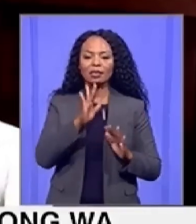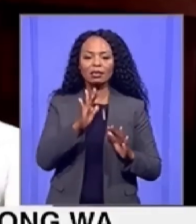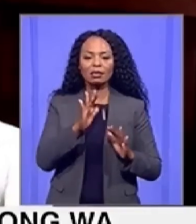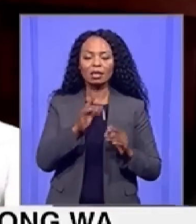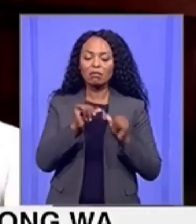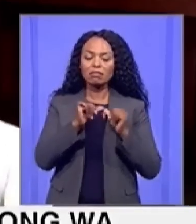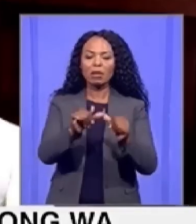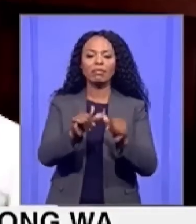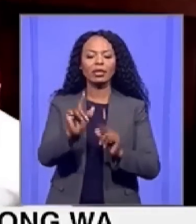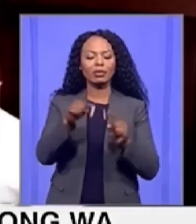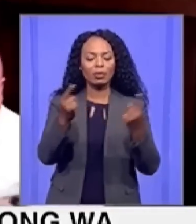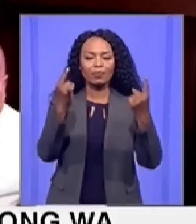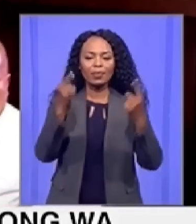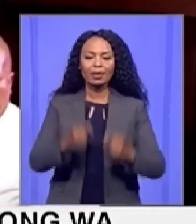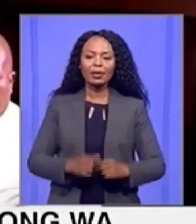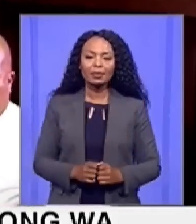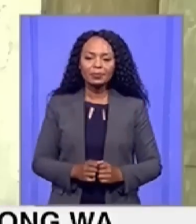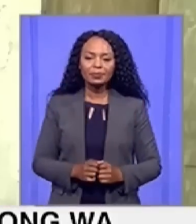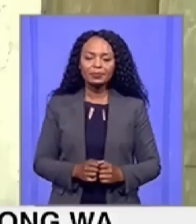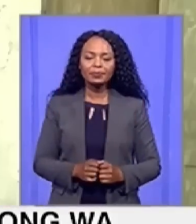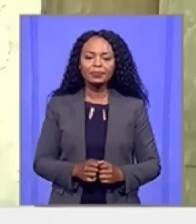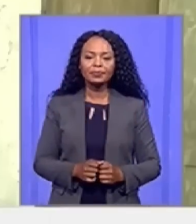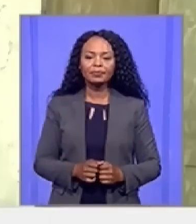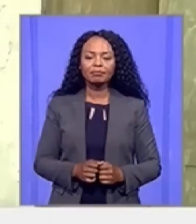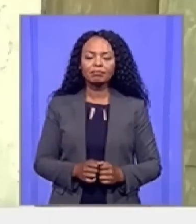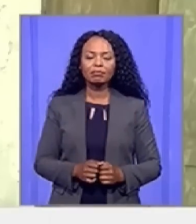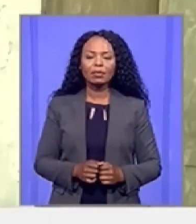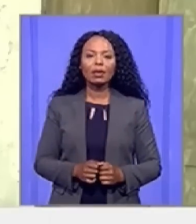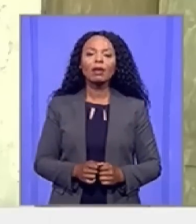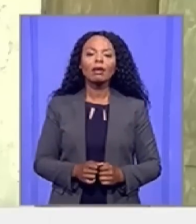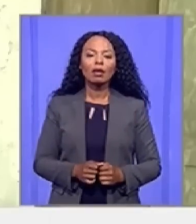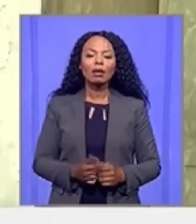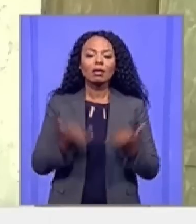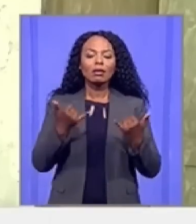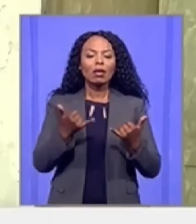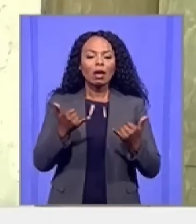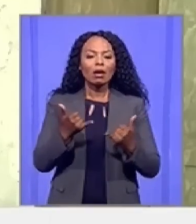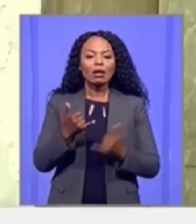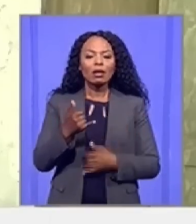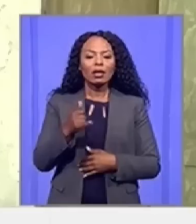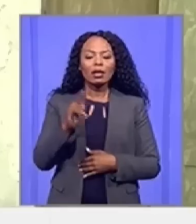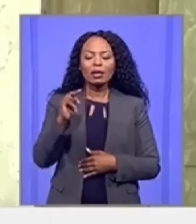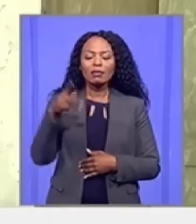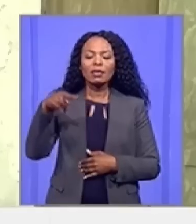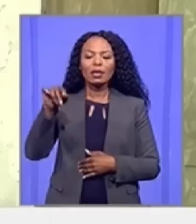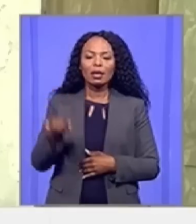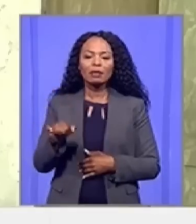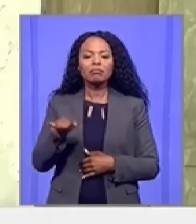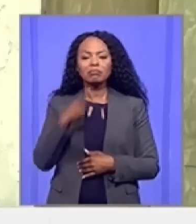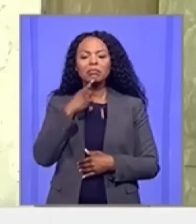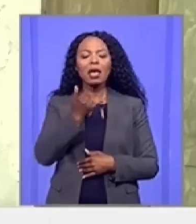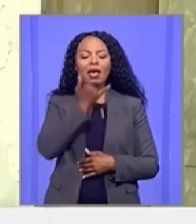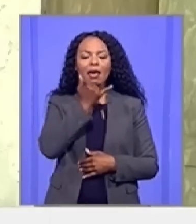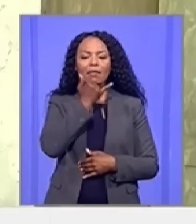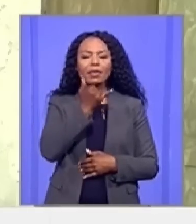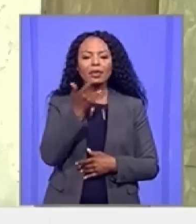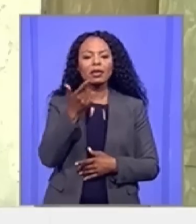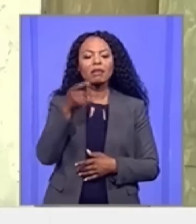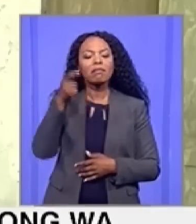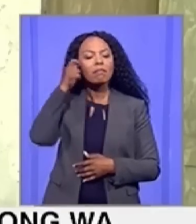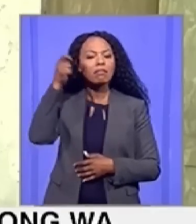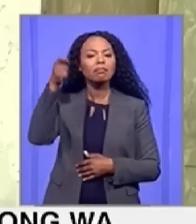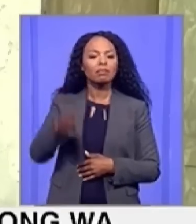bosekisi jwa bosetšhaba bo amogetse katlholo eno. Re itumeletse tshwetso e tseileng ke magistrata ya go ganela molatofatso ka beili ka